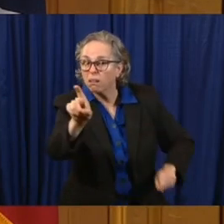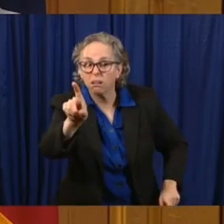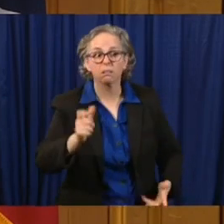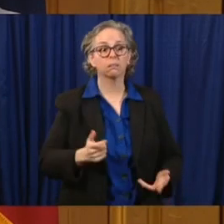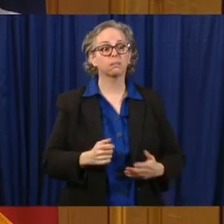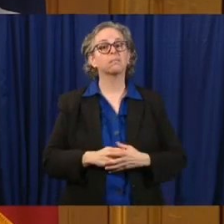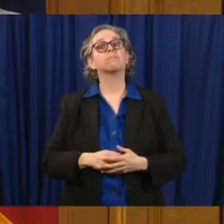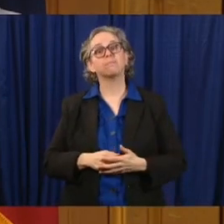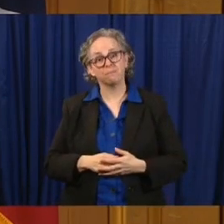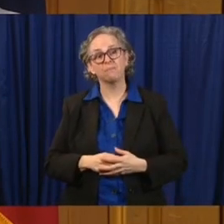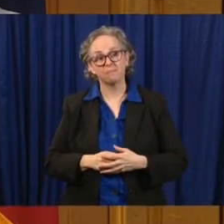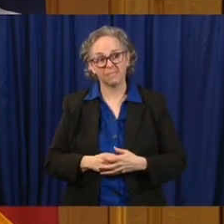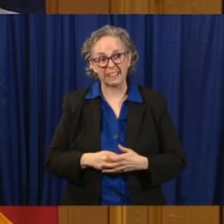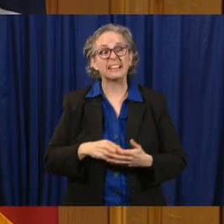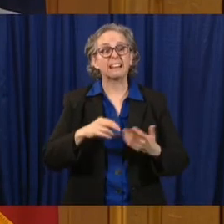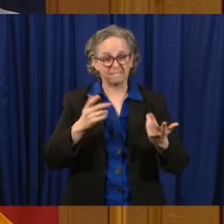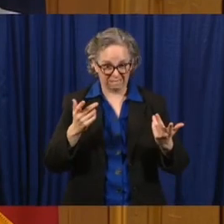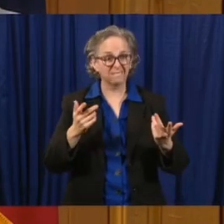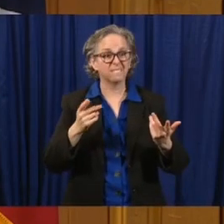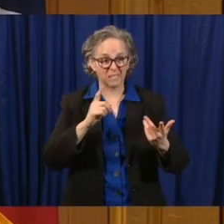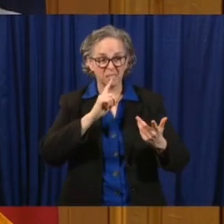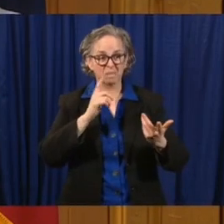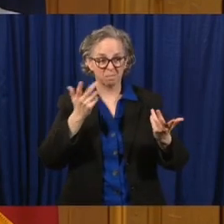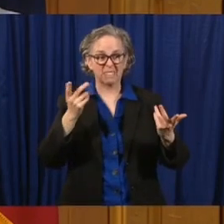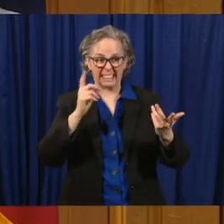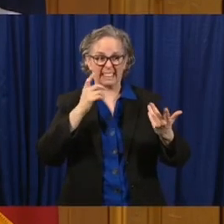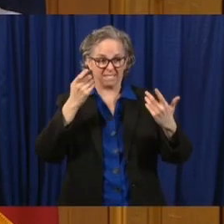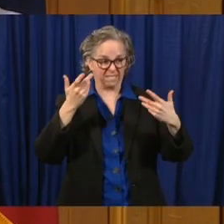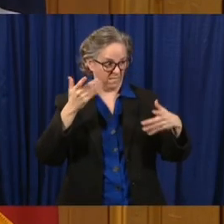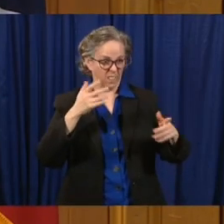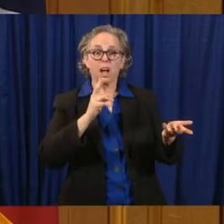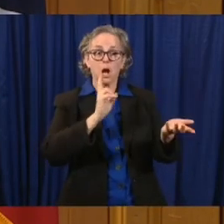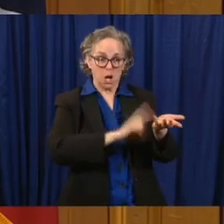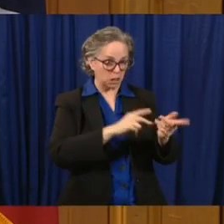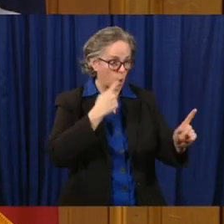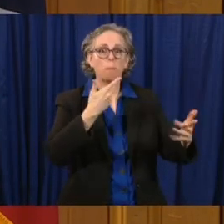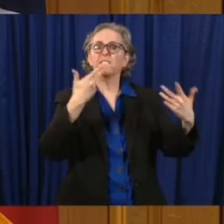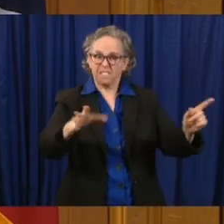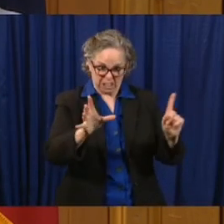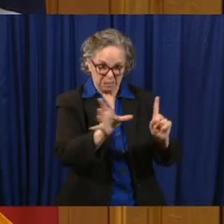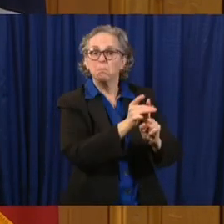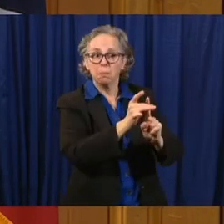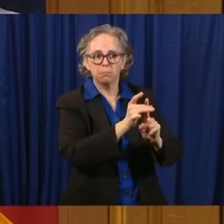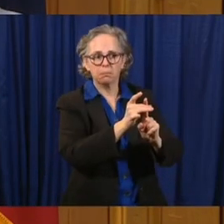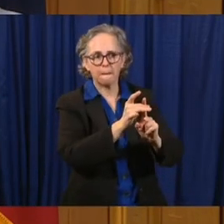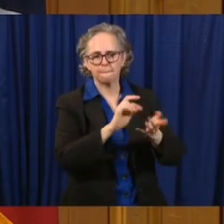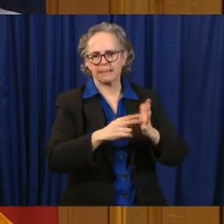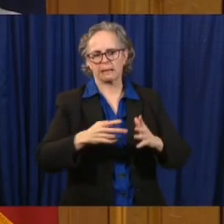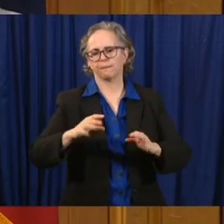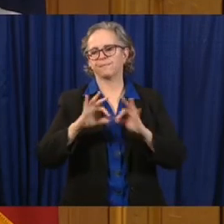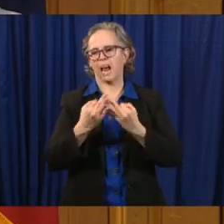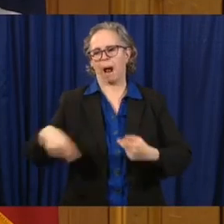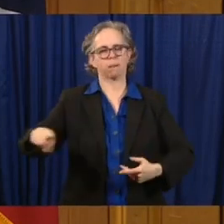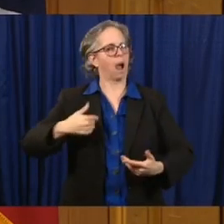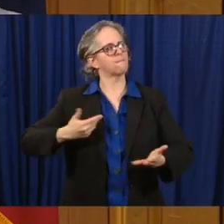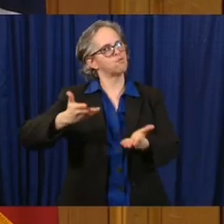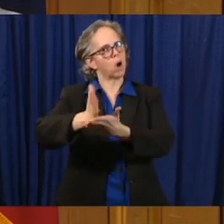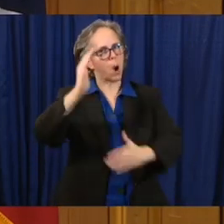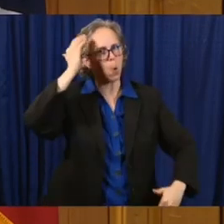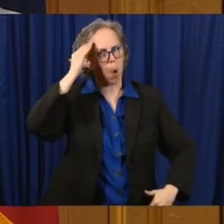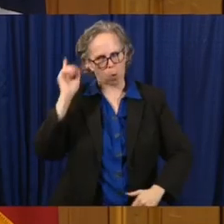places where their loved one is are in fact sick. I've asked Dr. Acton to issue an order